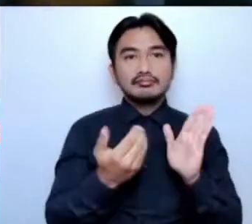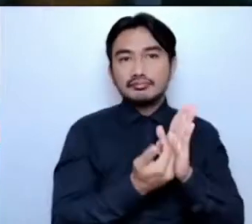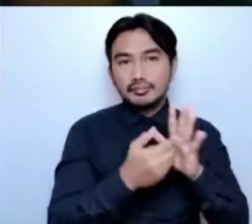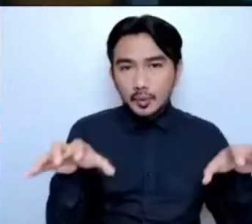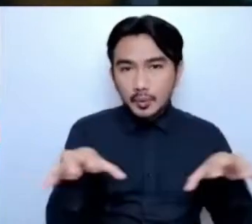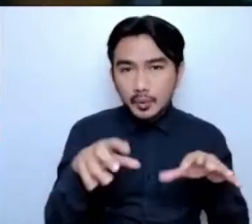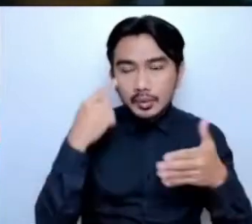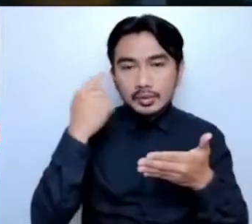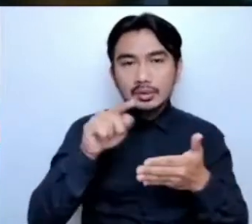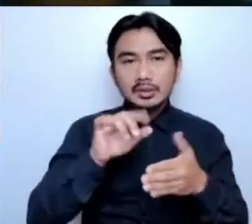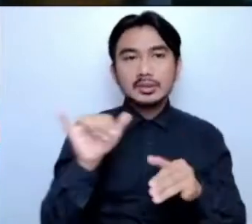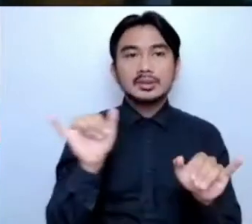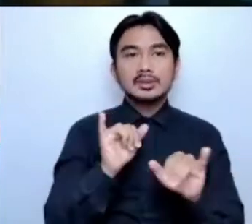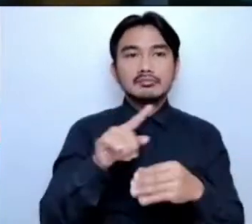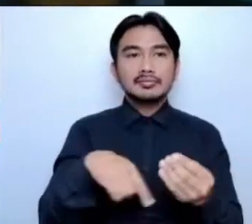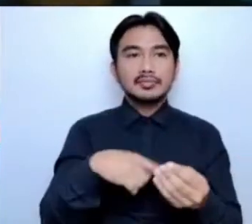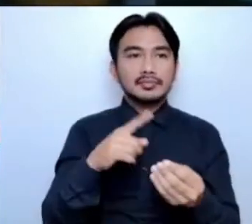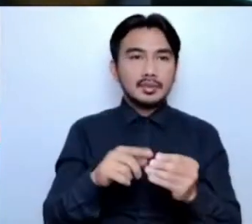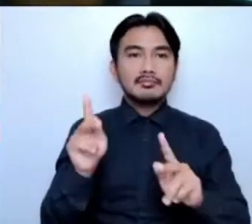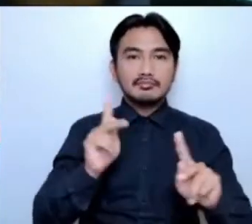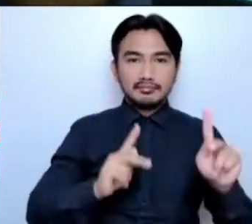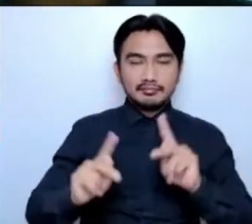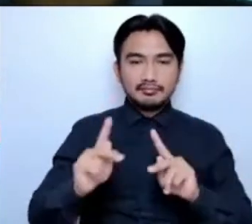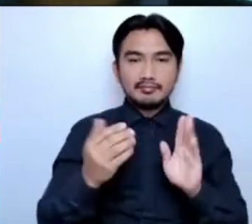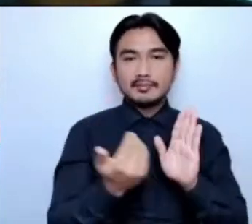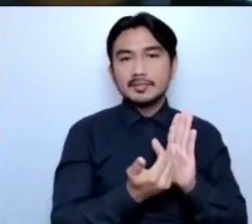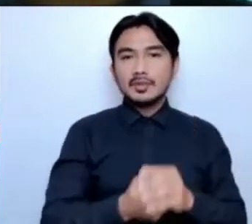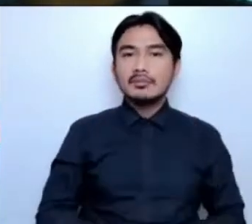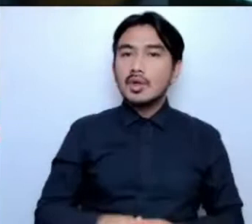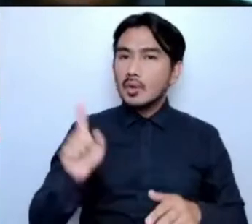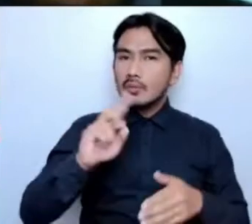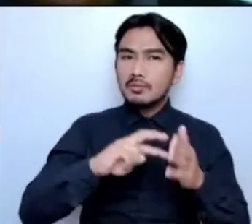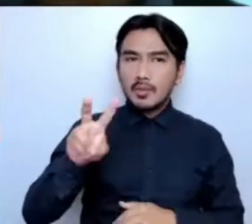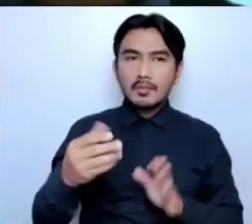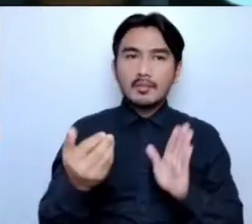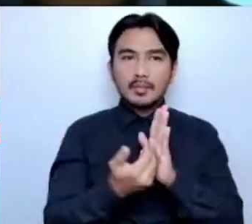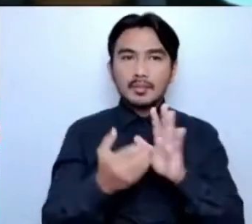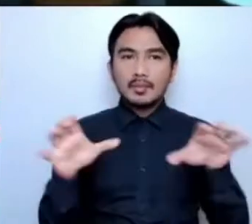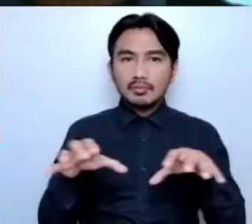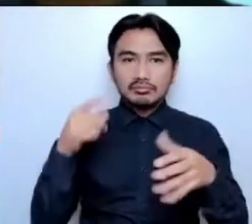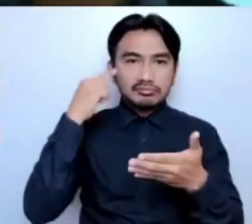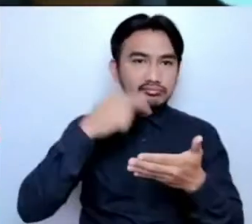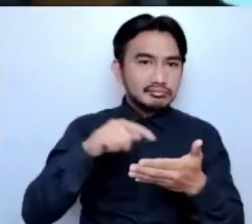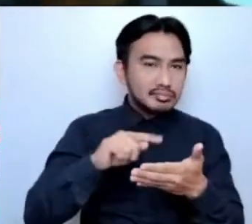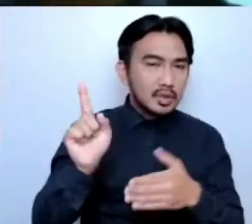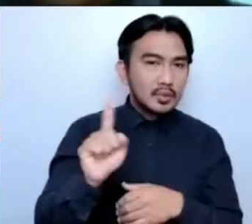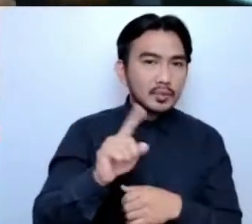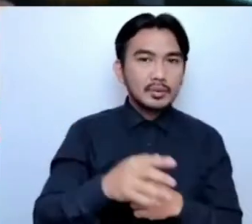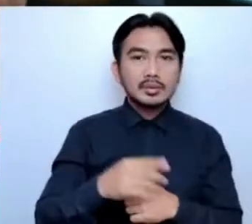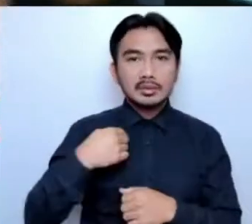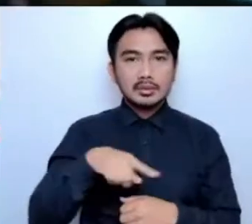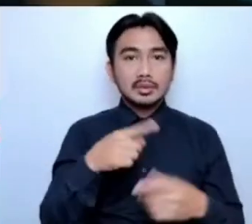performance indicators. So what is the MOV for this particular objective? We can submit